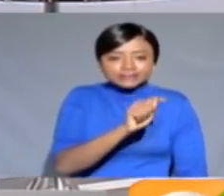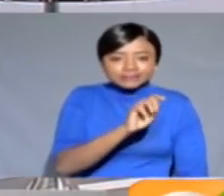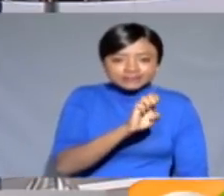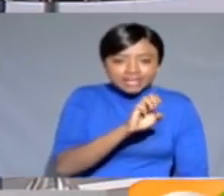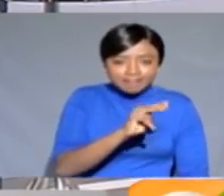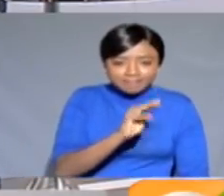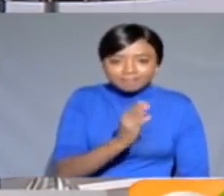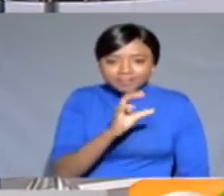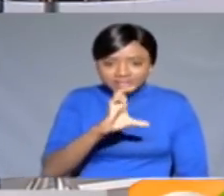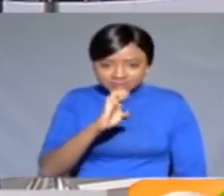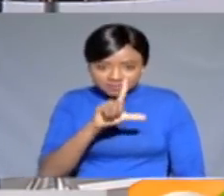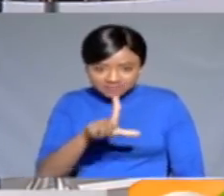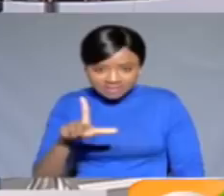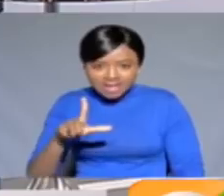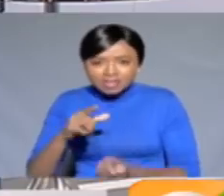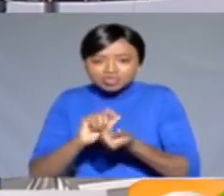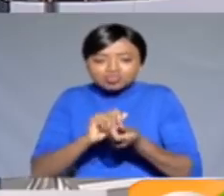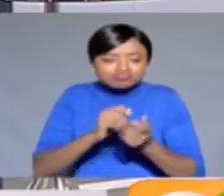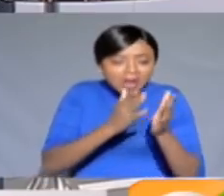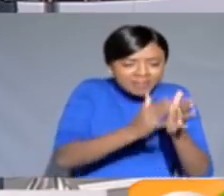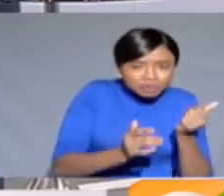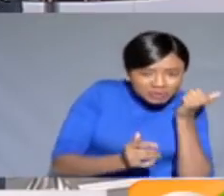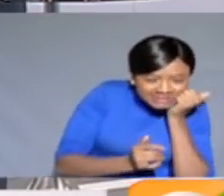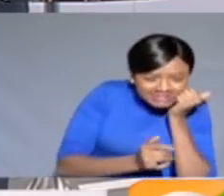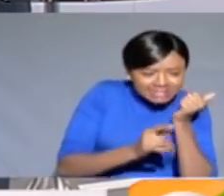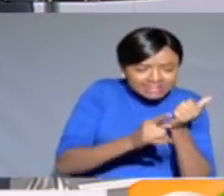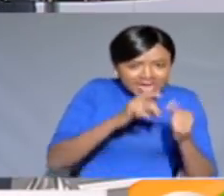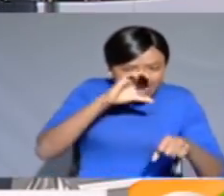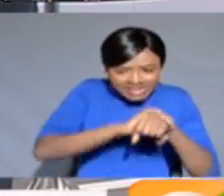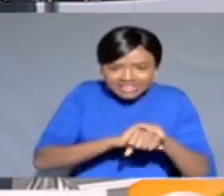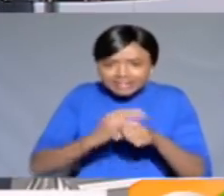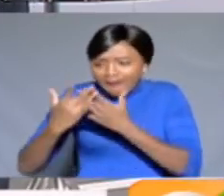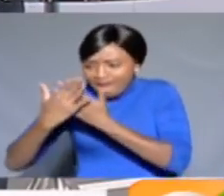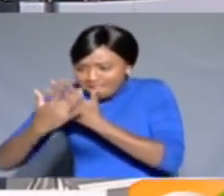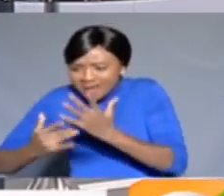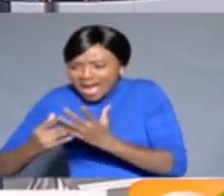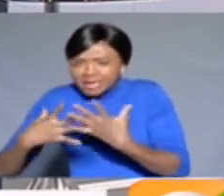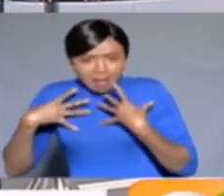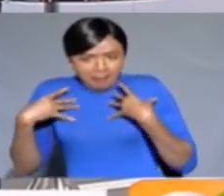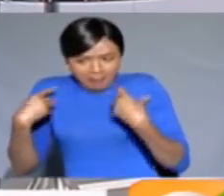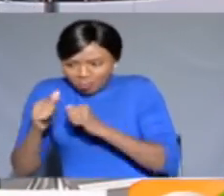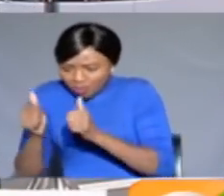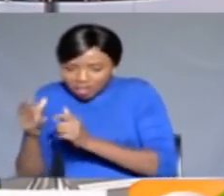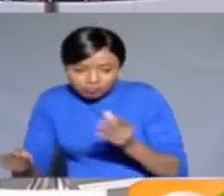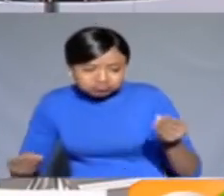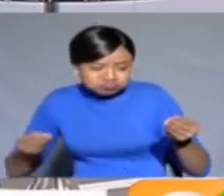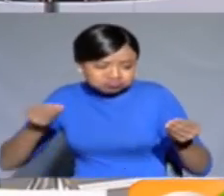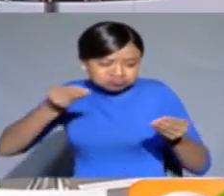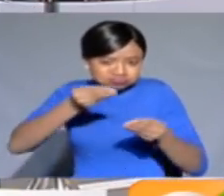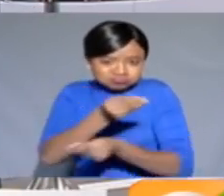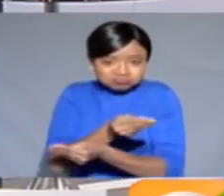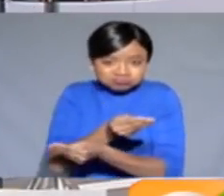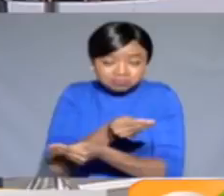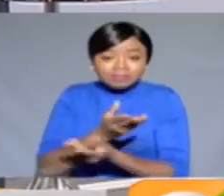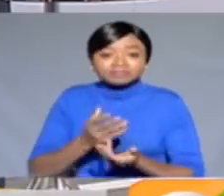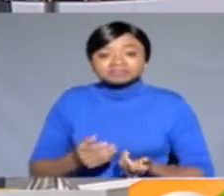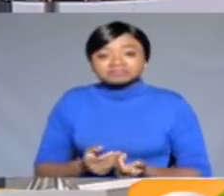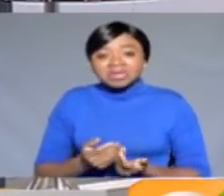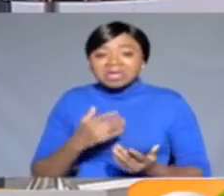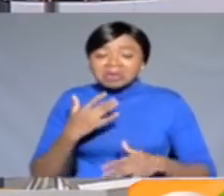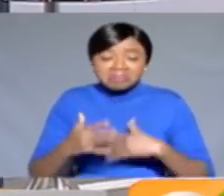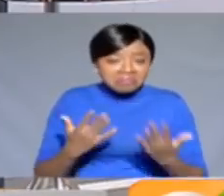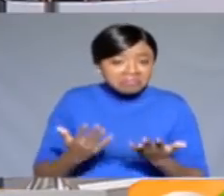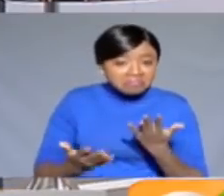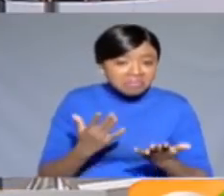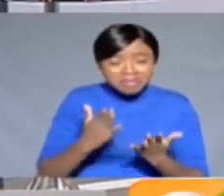which is a procedure in which a patient receives healthy blood-forming cells to replace their own. And sometimes, as a last resort,